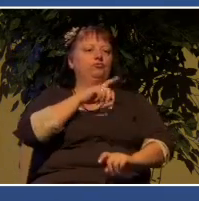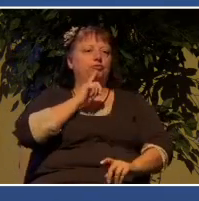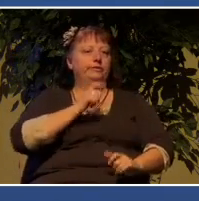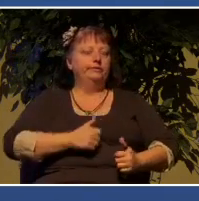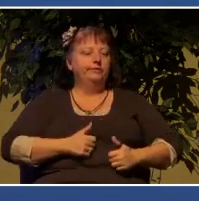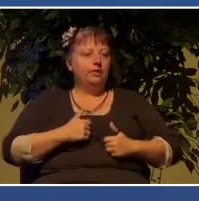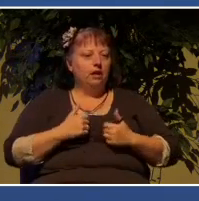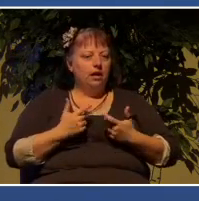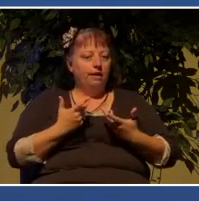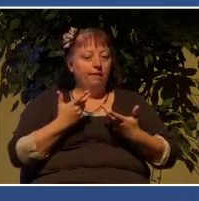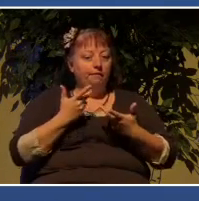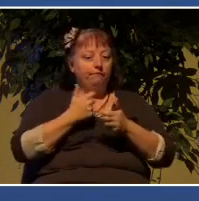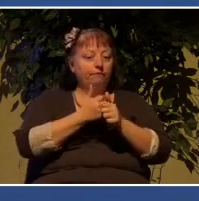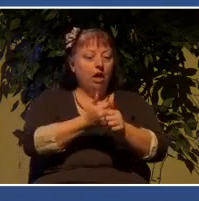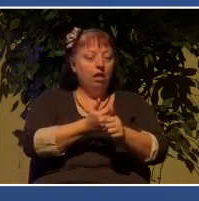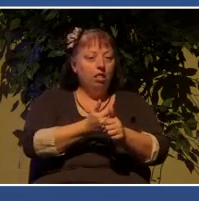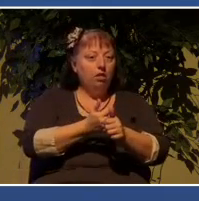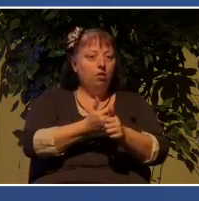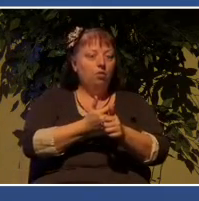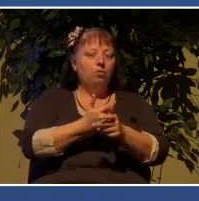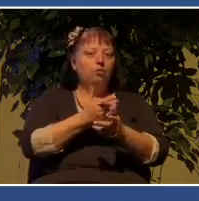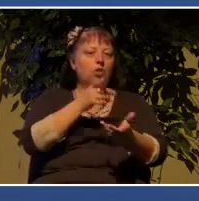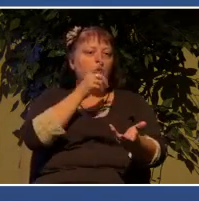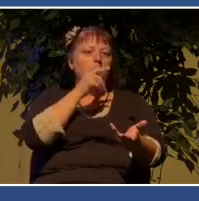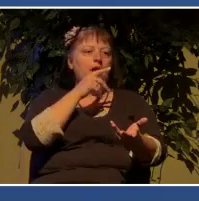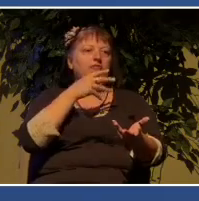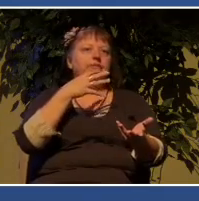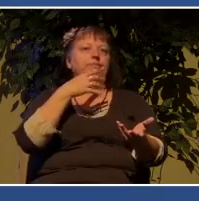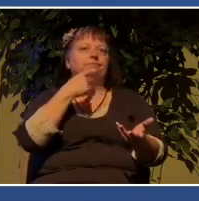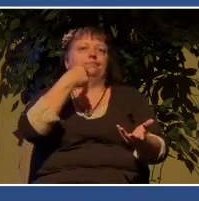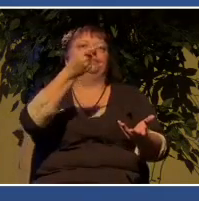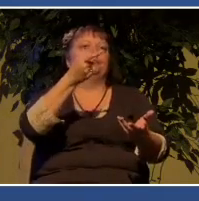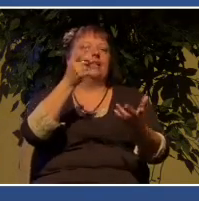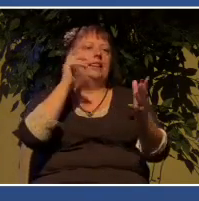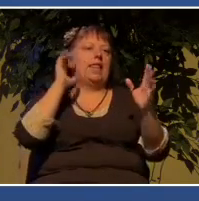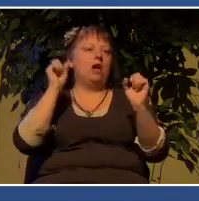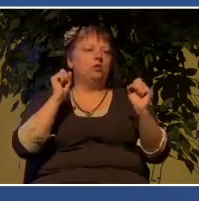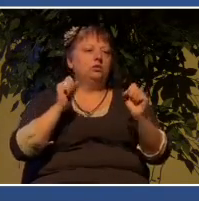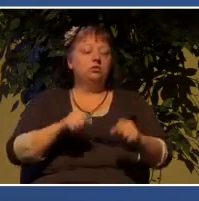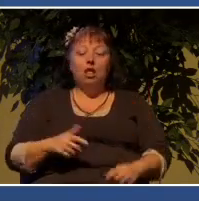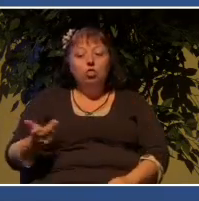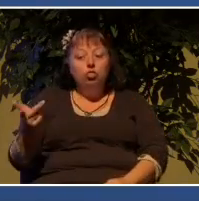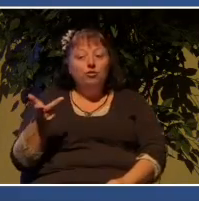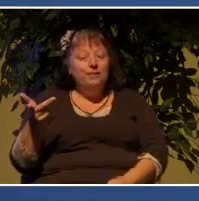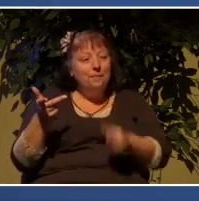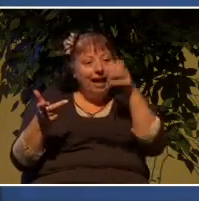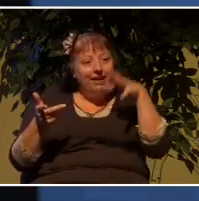the basis of the loudest voice. Now, these three want to have children.